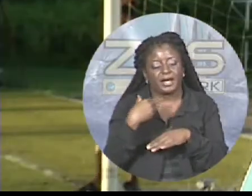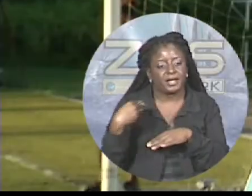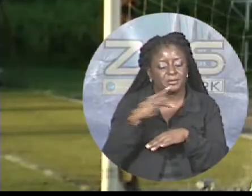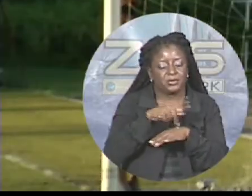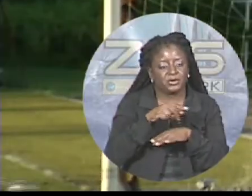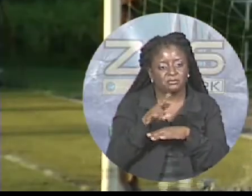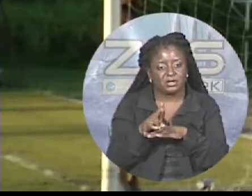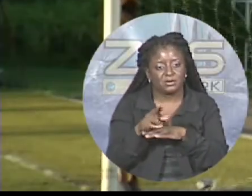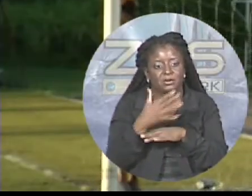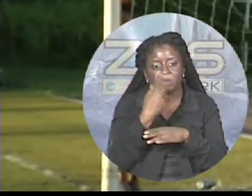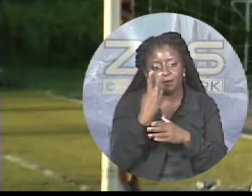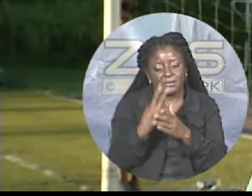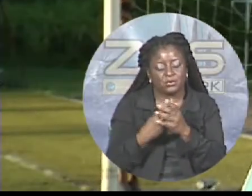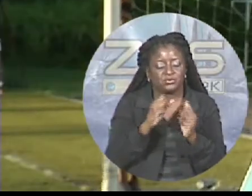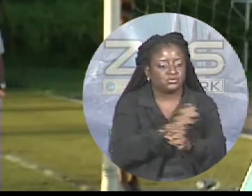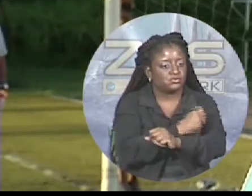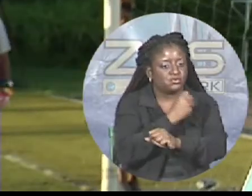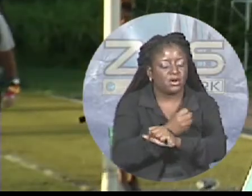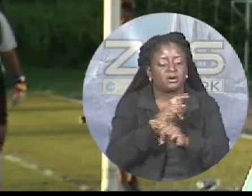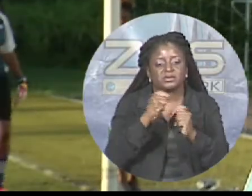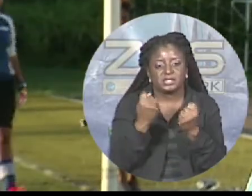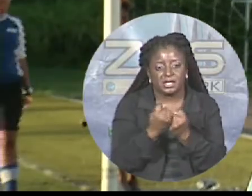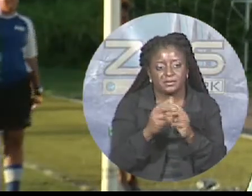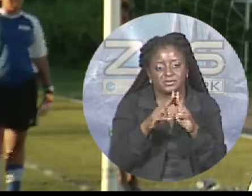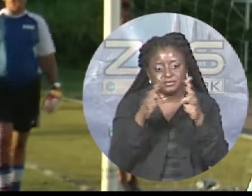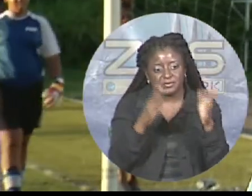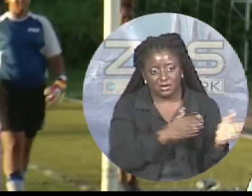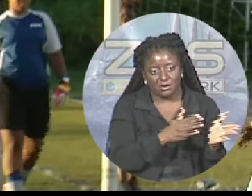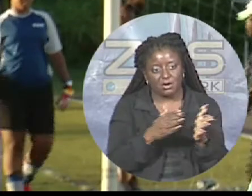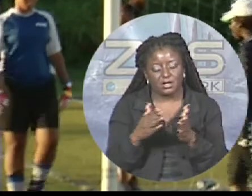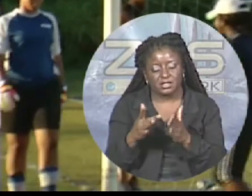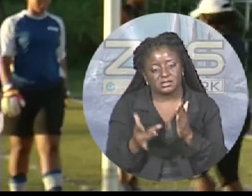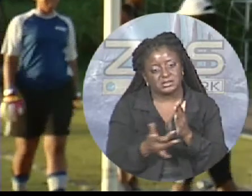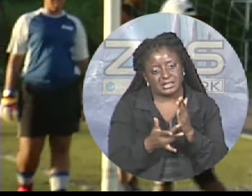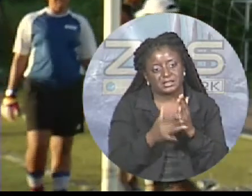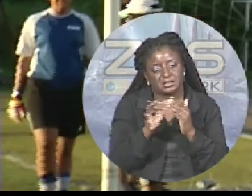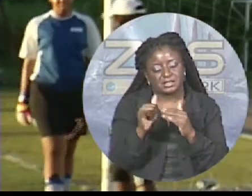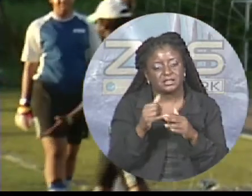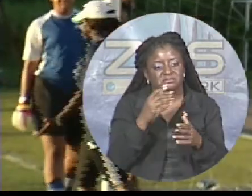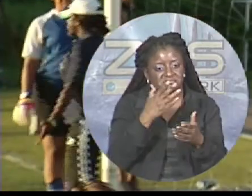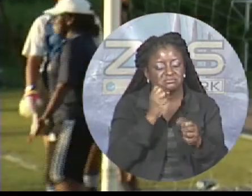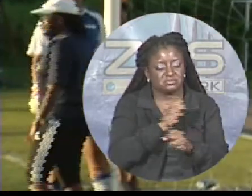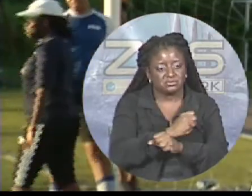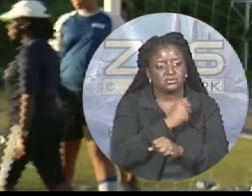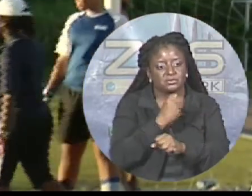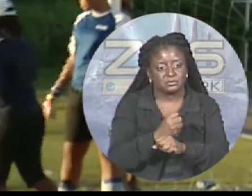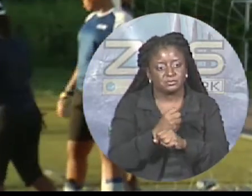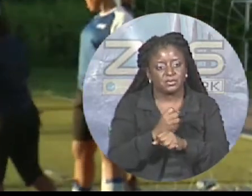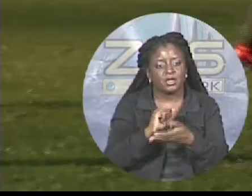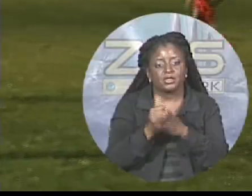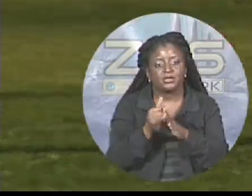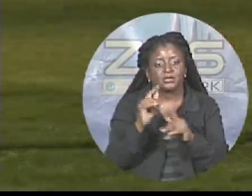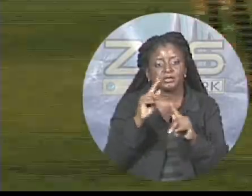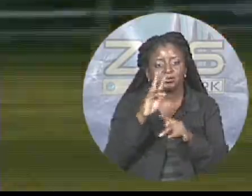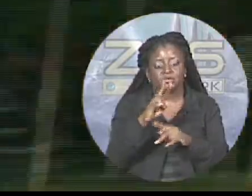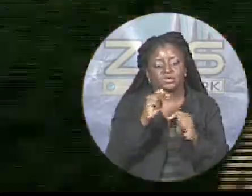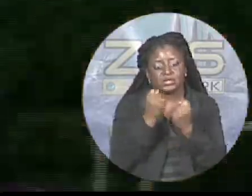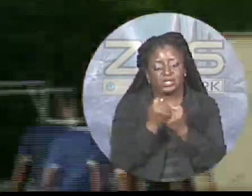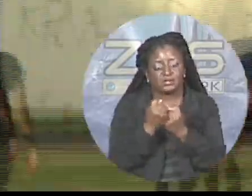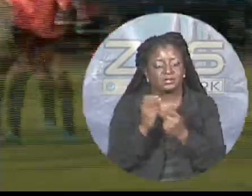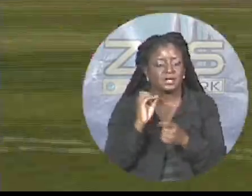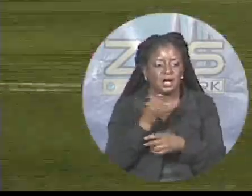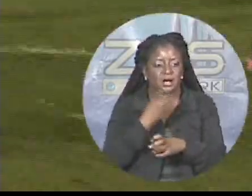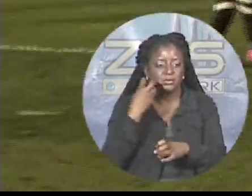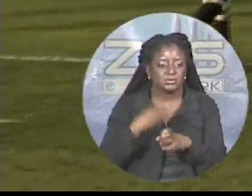both very strong teams, very organized. Technically, they're solid, so I think those two teams will be our toughest